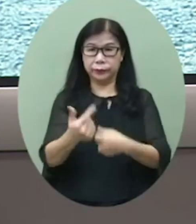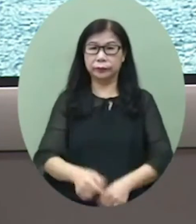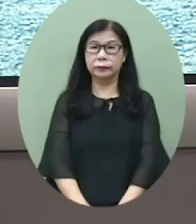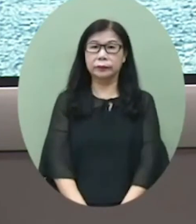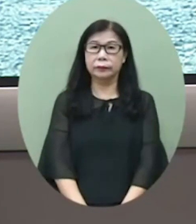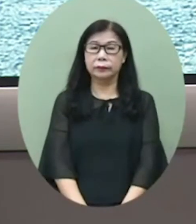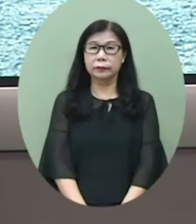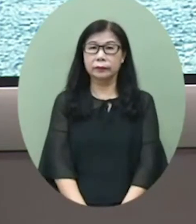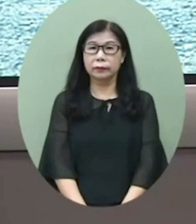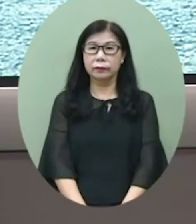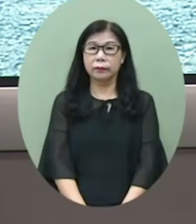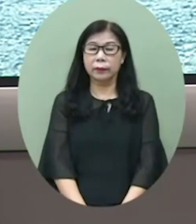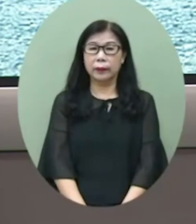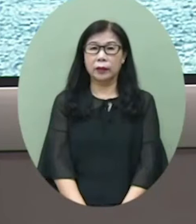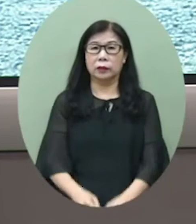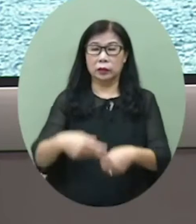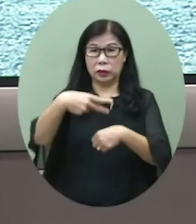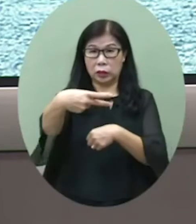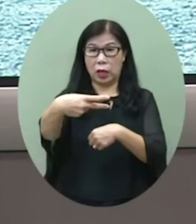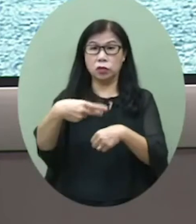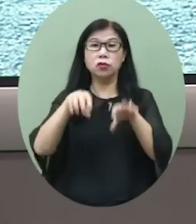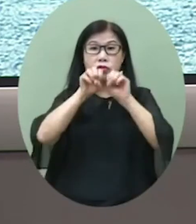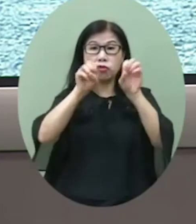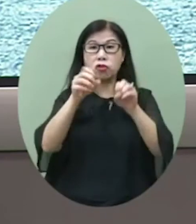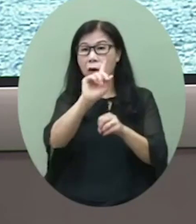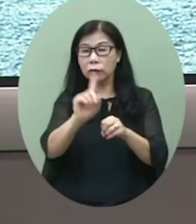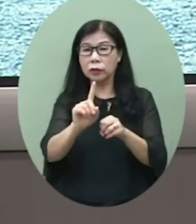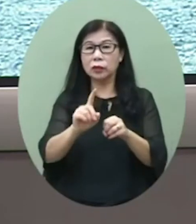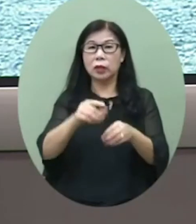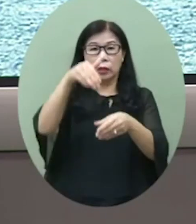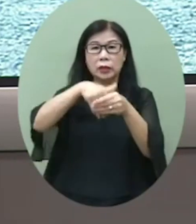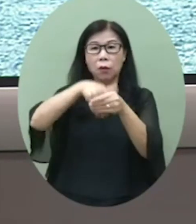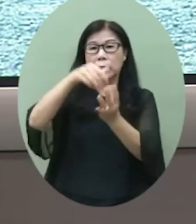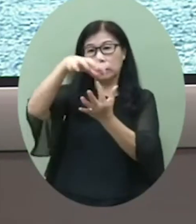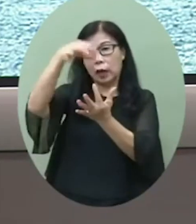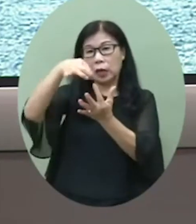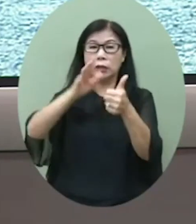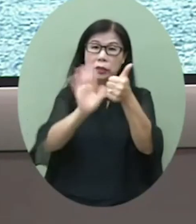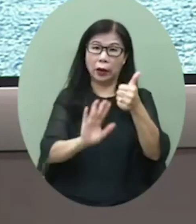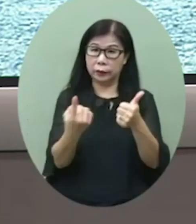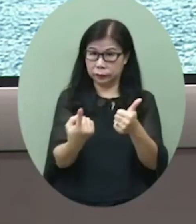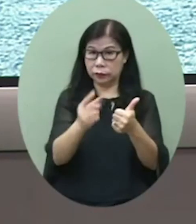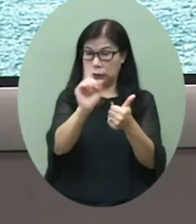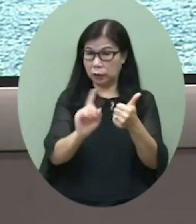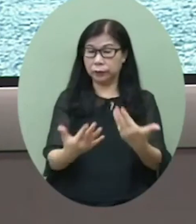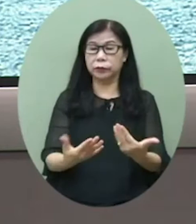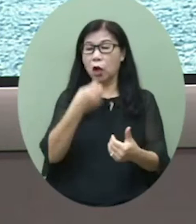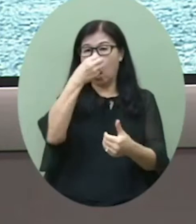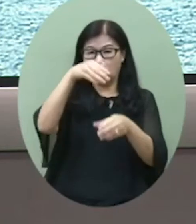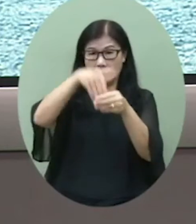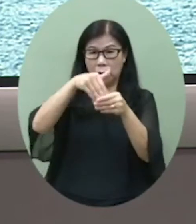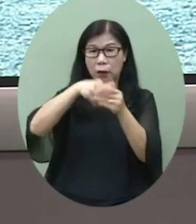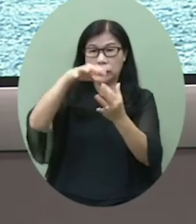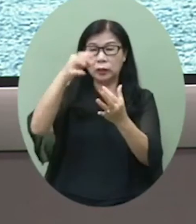posed a serious public risk to Hong Kong. Now, second part is about the